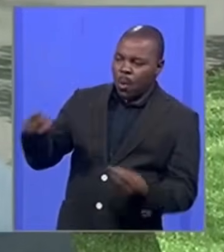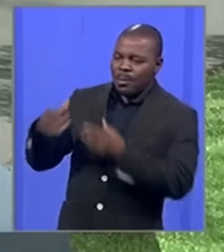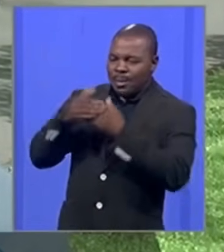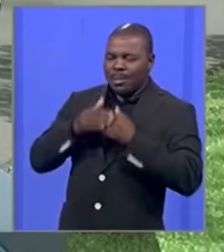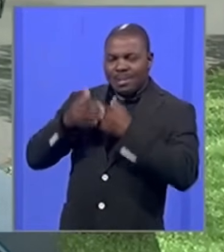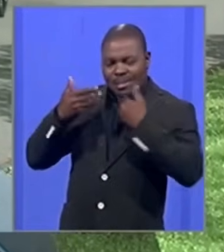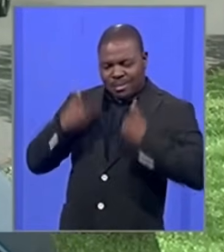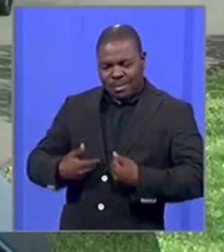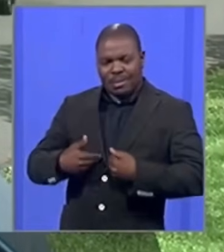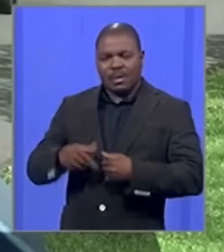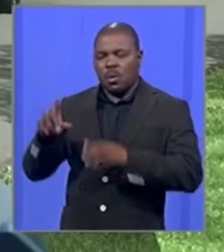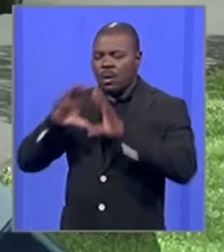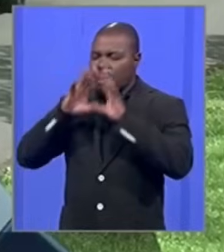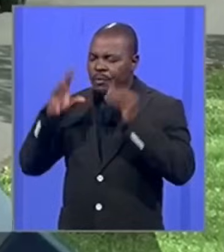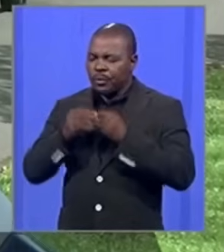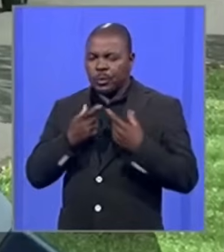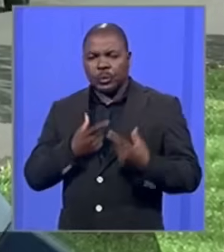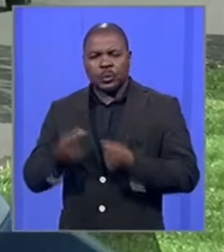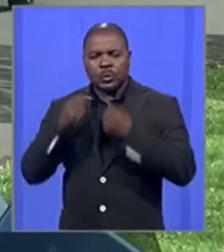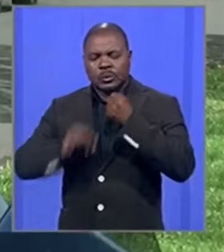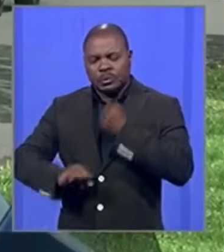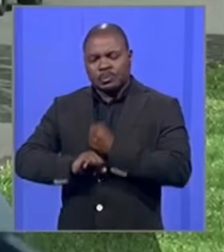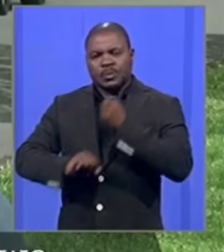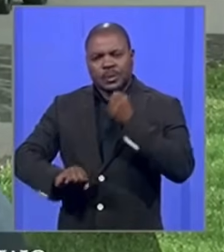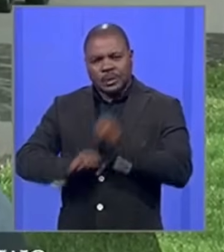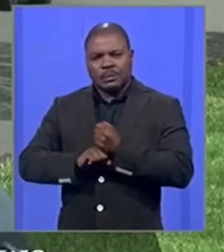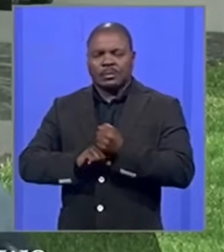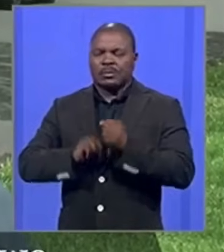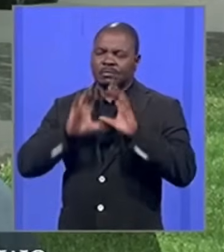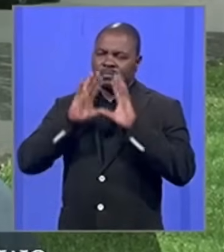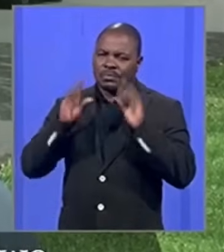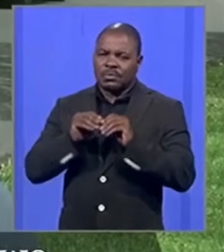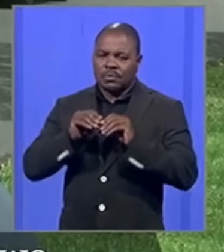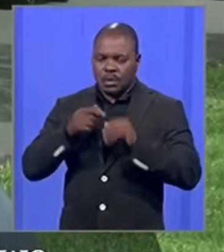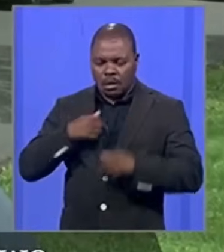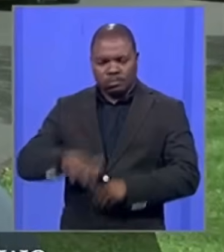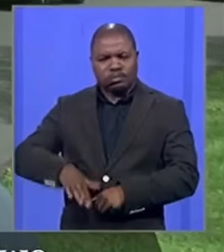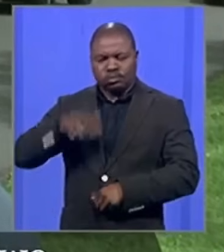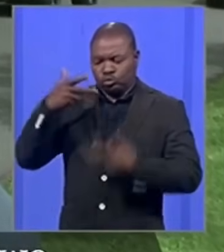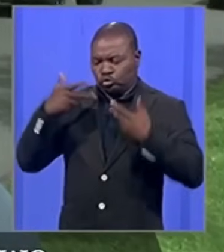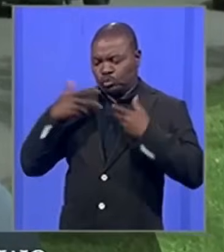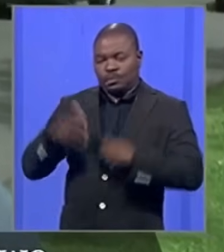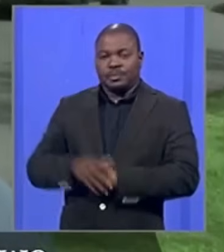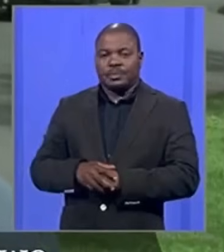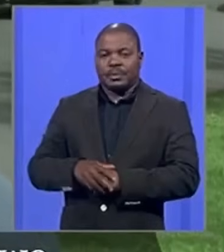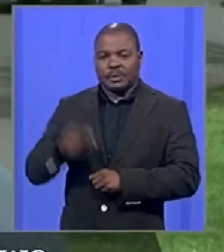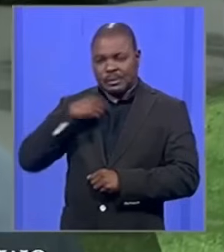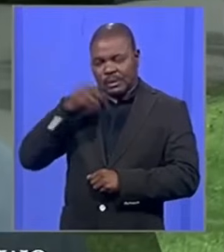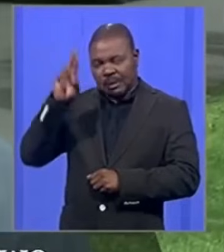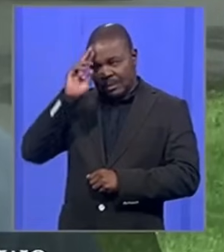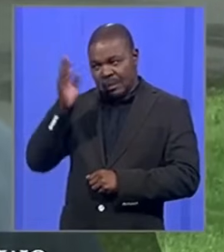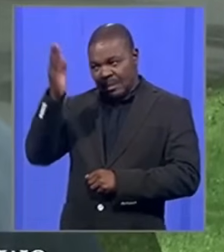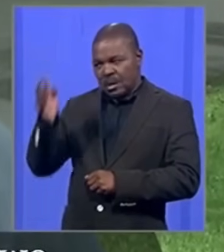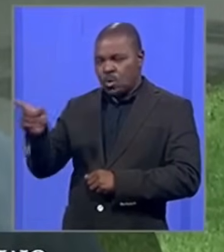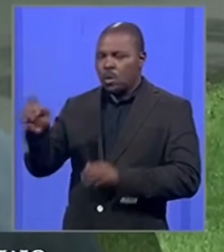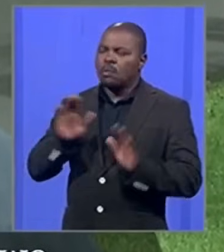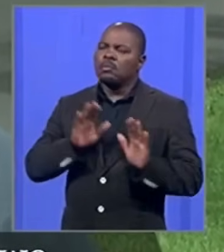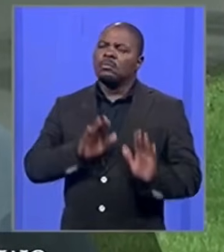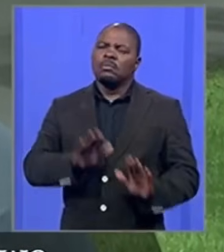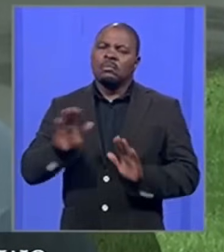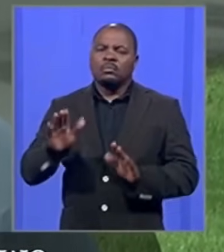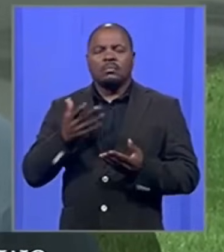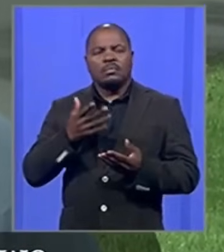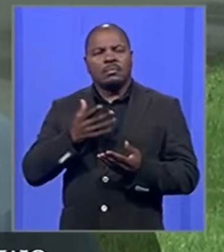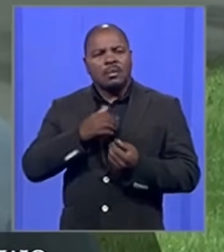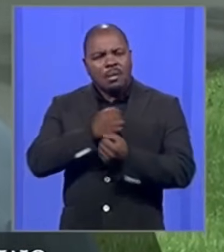He did everything for us, educating us and supporting us to where we are now. We'll remember him as a very humble person who loved